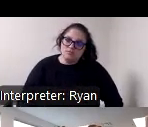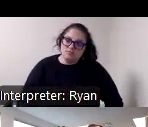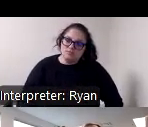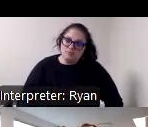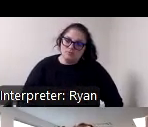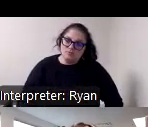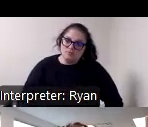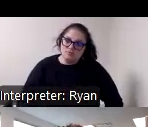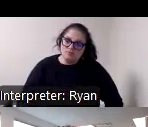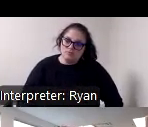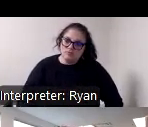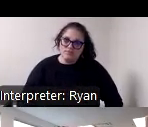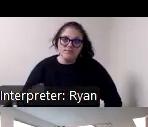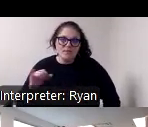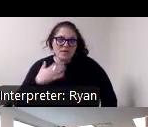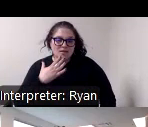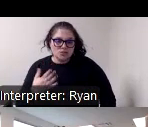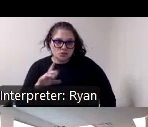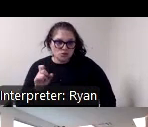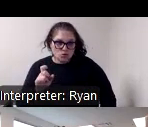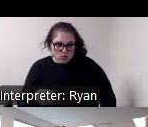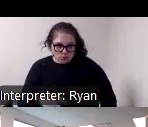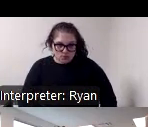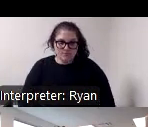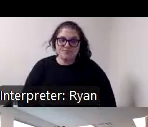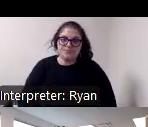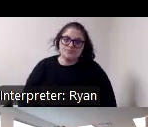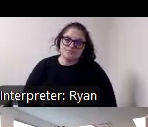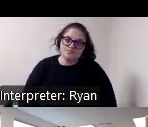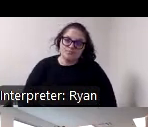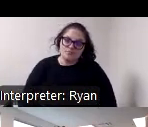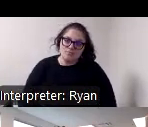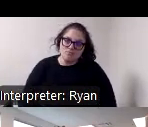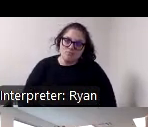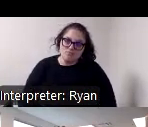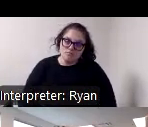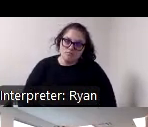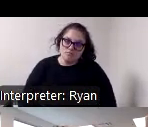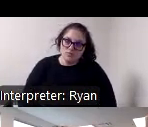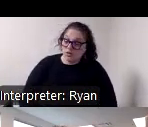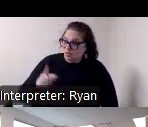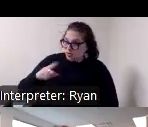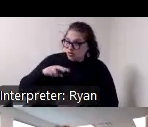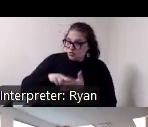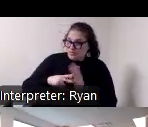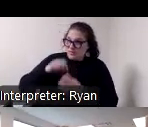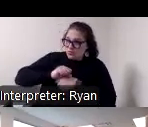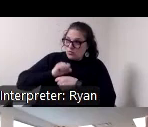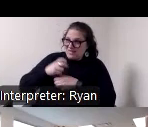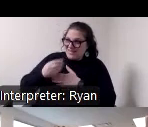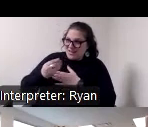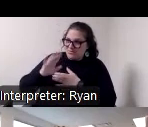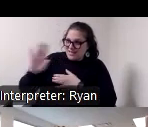That is a good question. So do you mean like just kind of working outside your regular